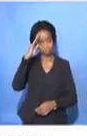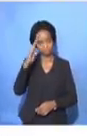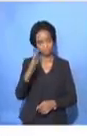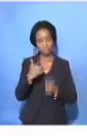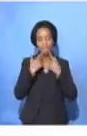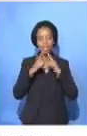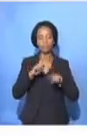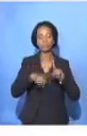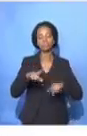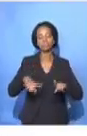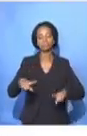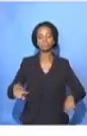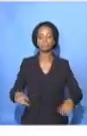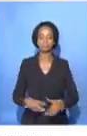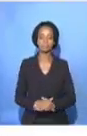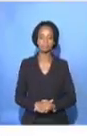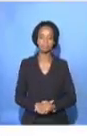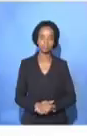shikamo.